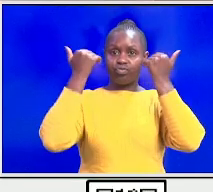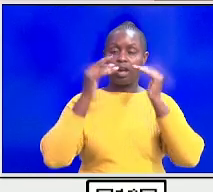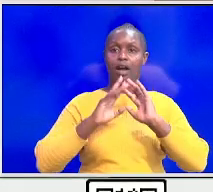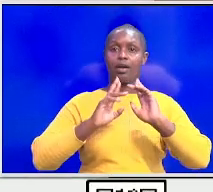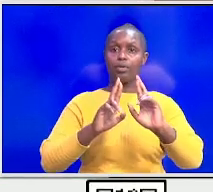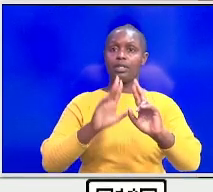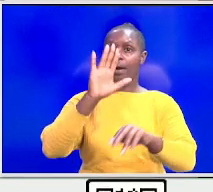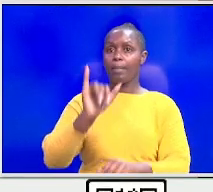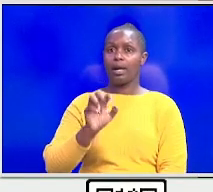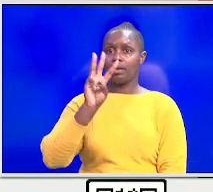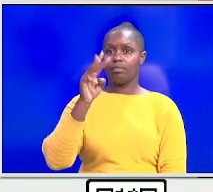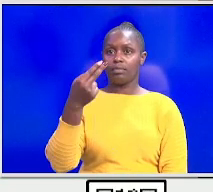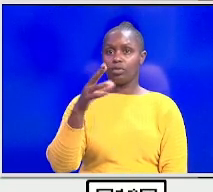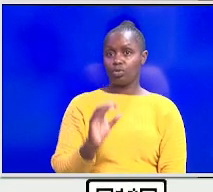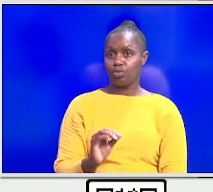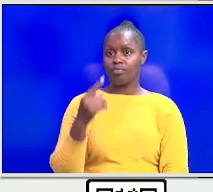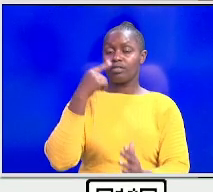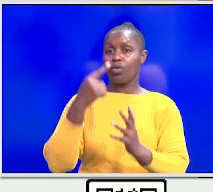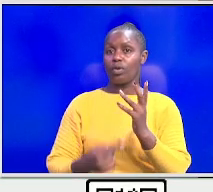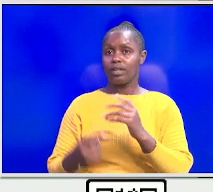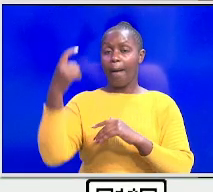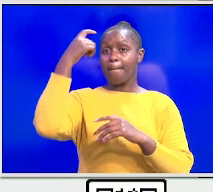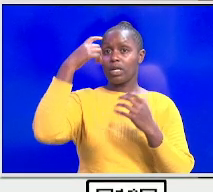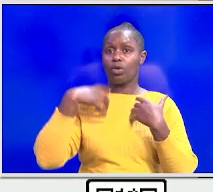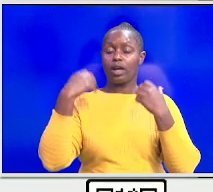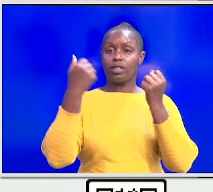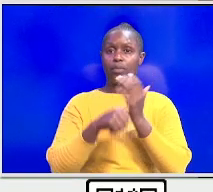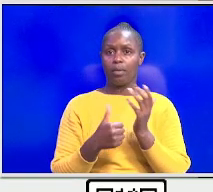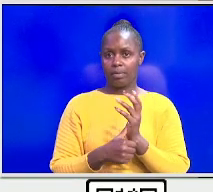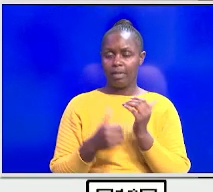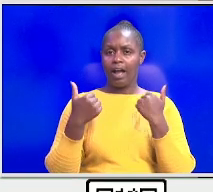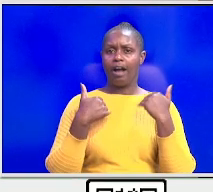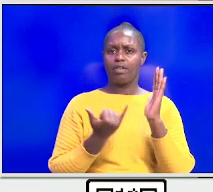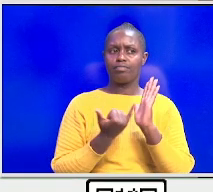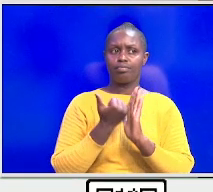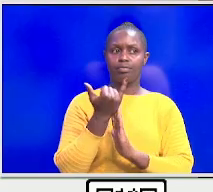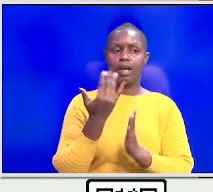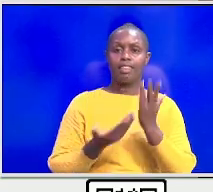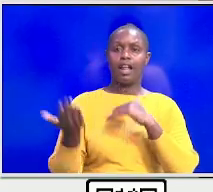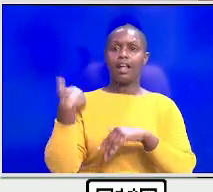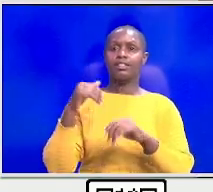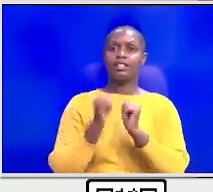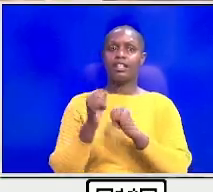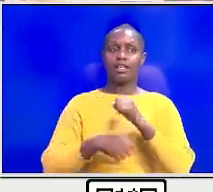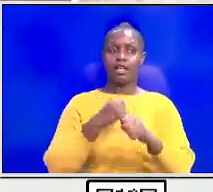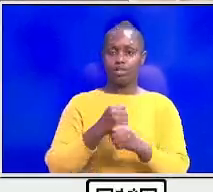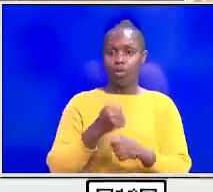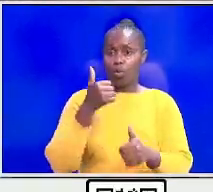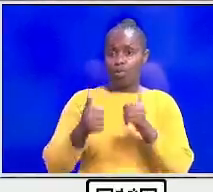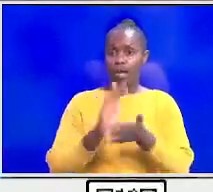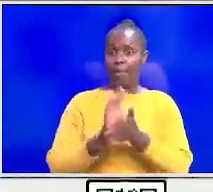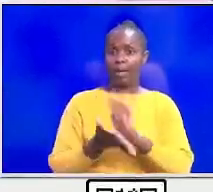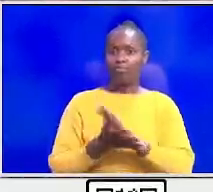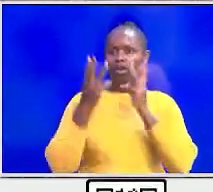Health Organization indicate that mental health issues have been on the rise in the last 10 years, which is a worrying